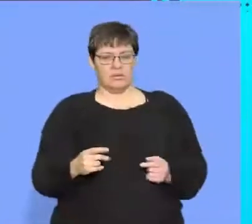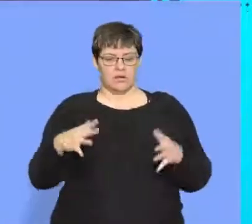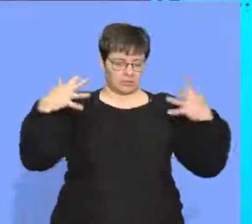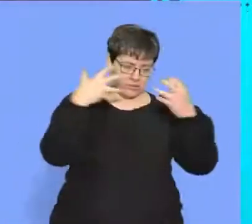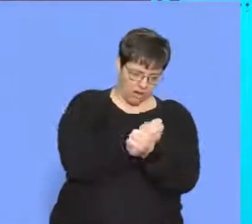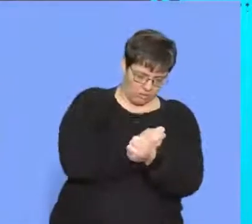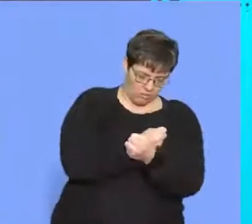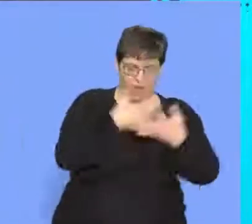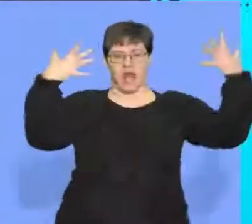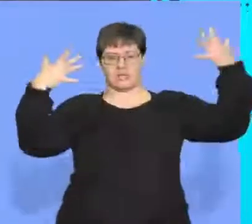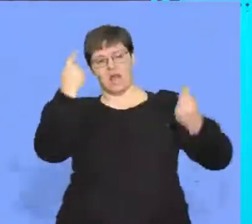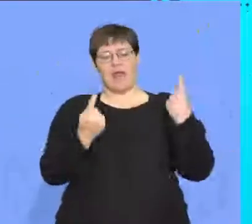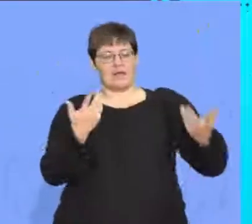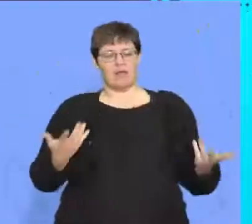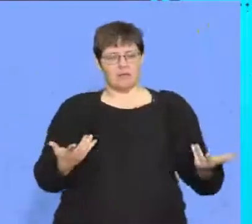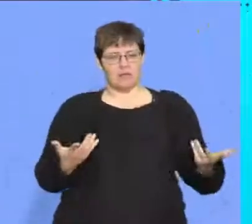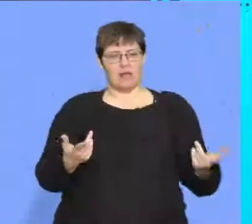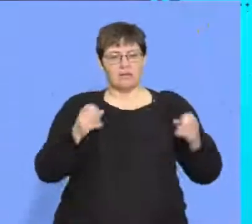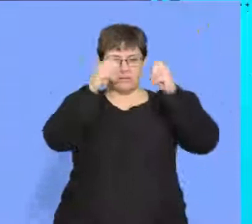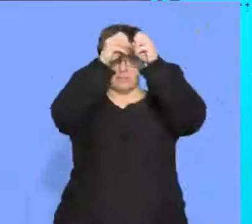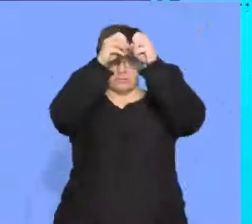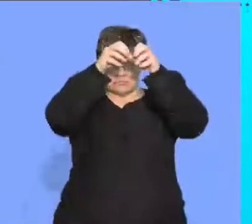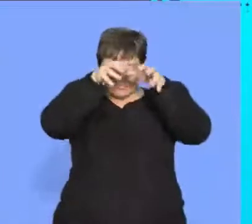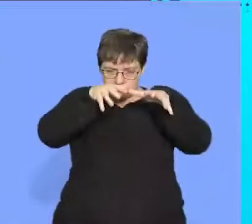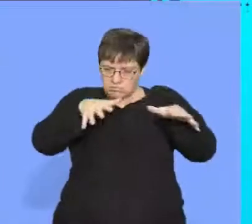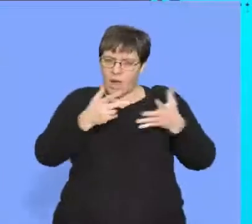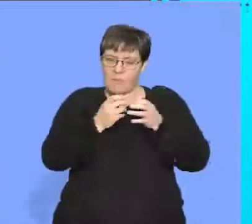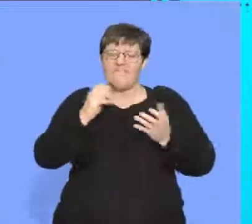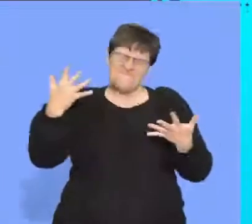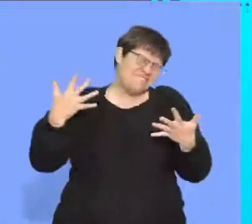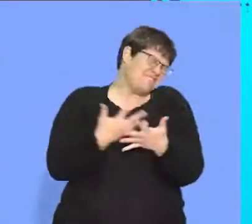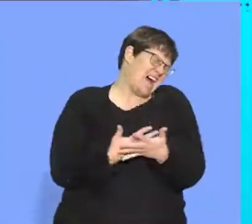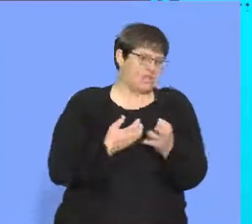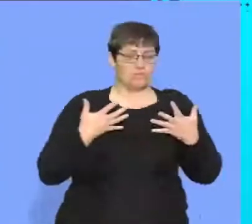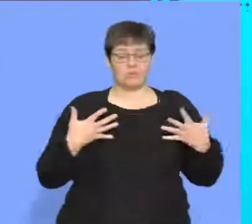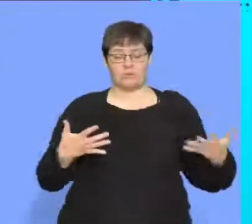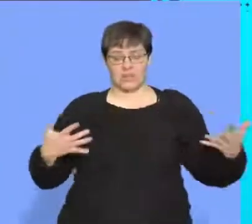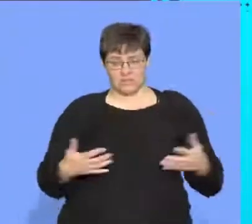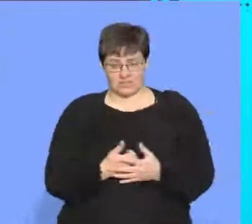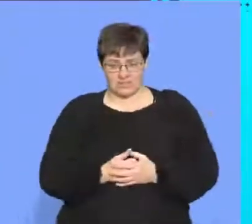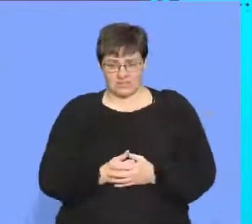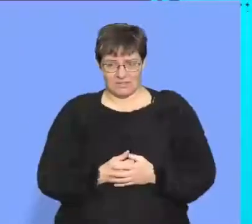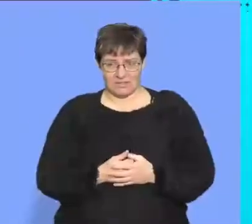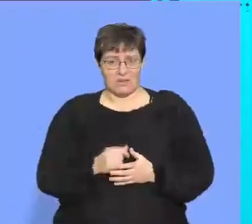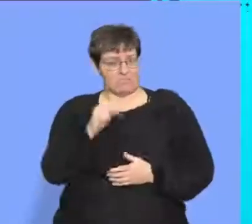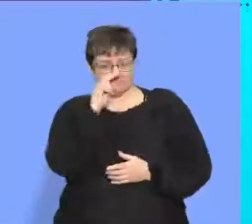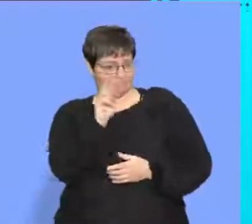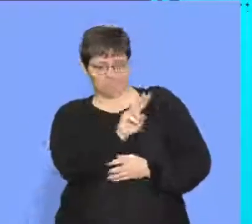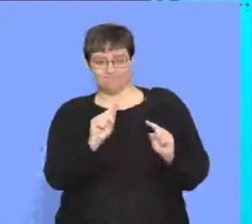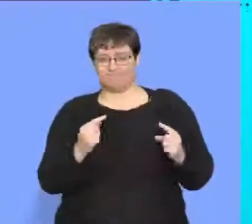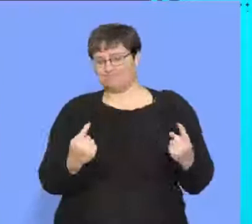The room is either dark or then instantly lit. The reason for this is that the speed of light is